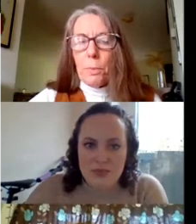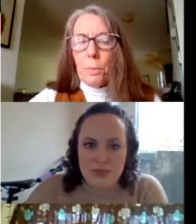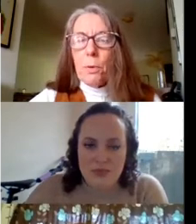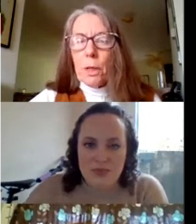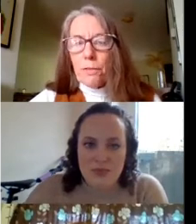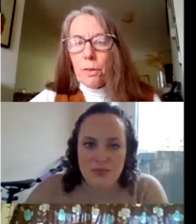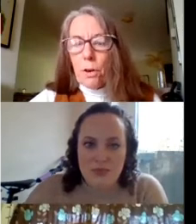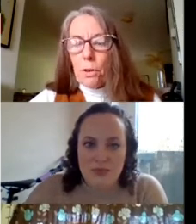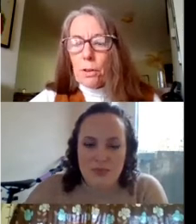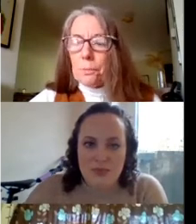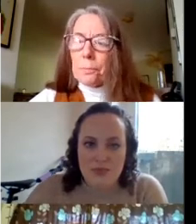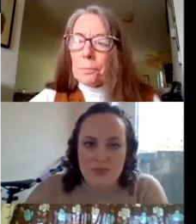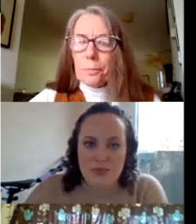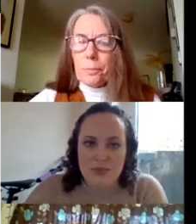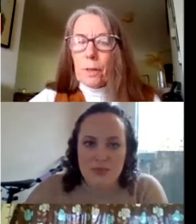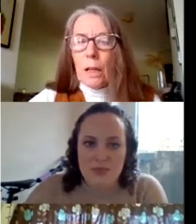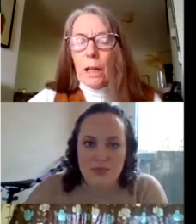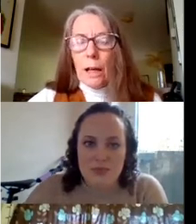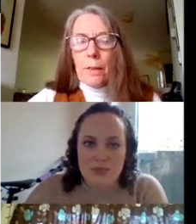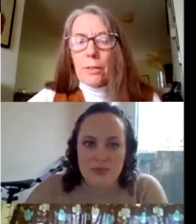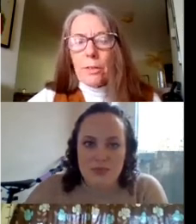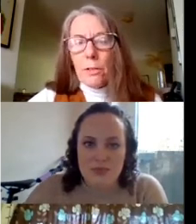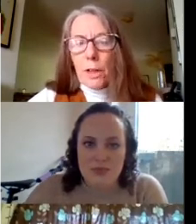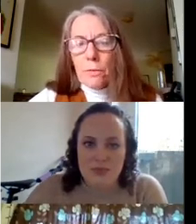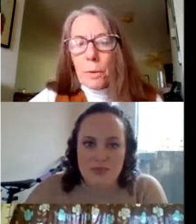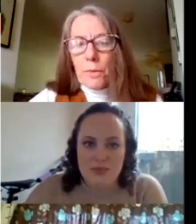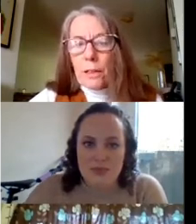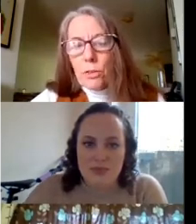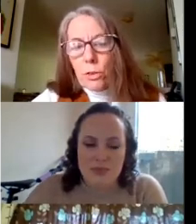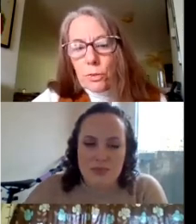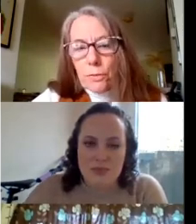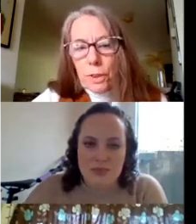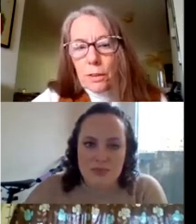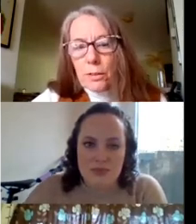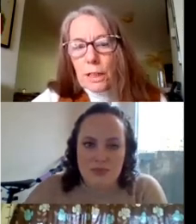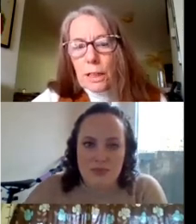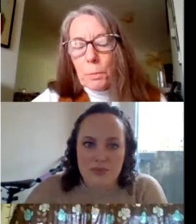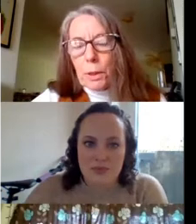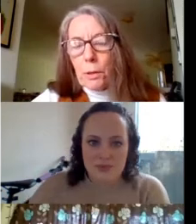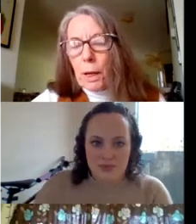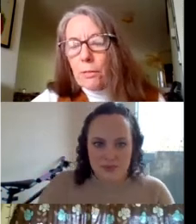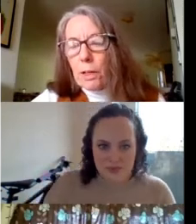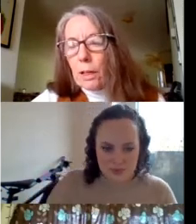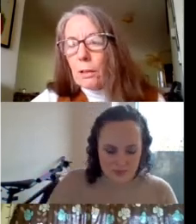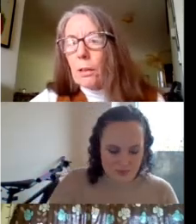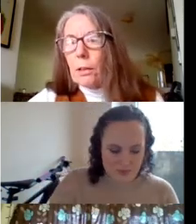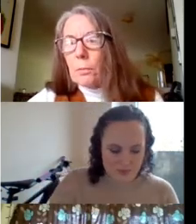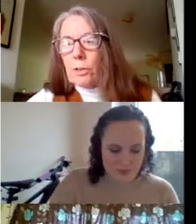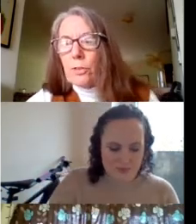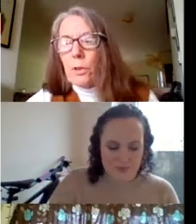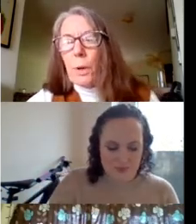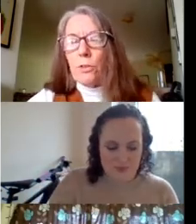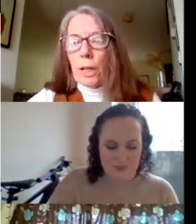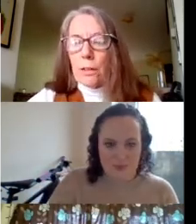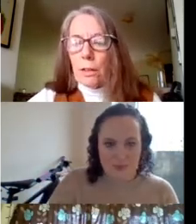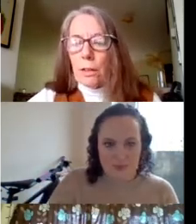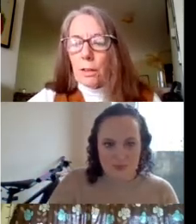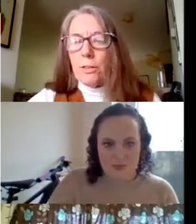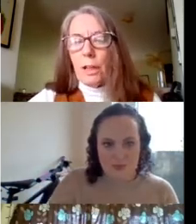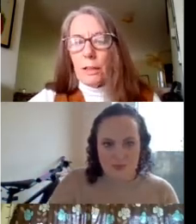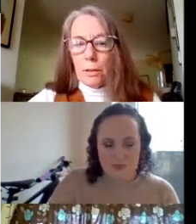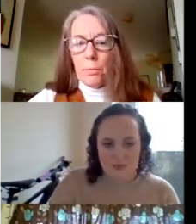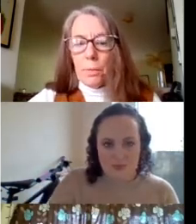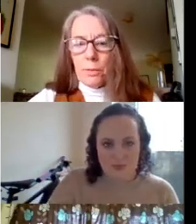it's a spoon and a fork, and that's engraved with the initials, if you can see, WRA. which is the West